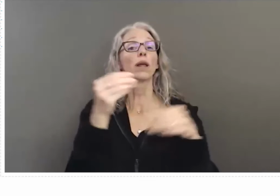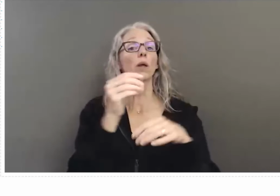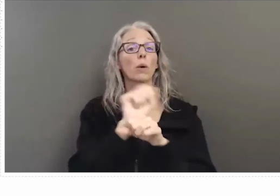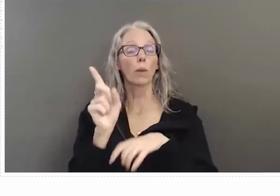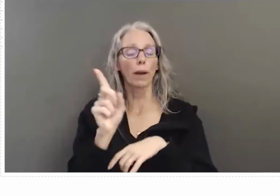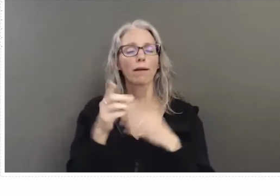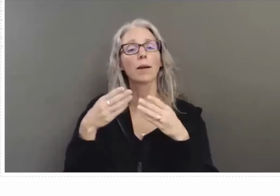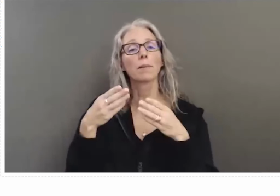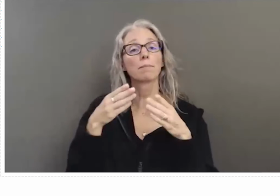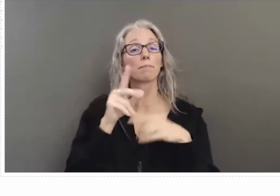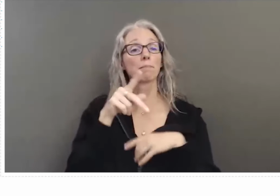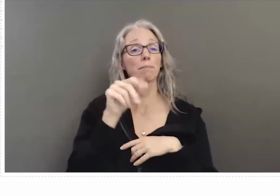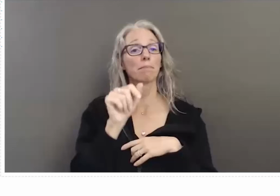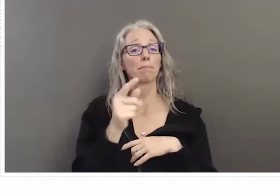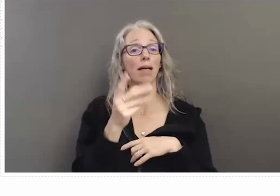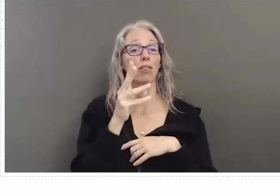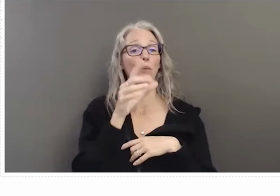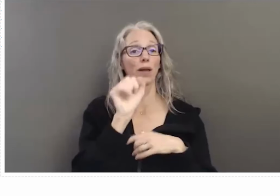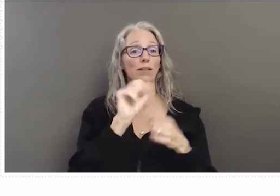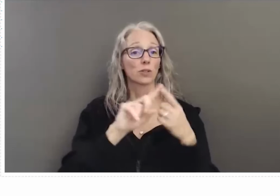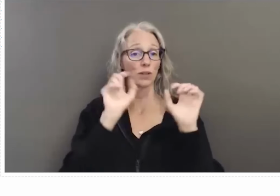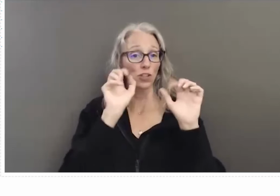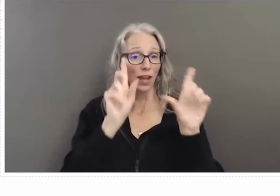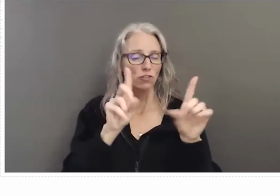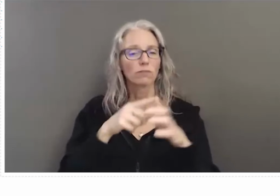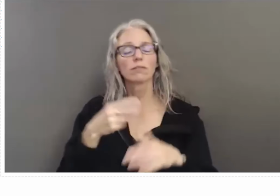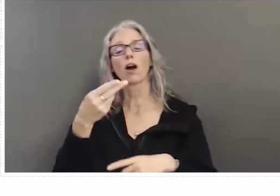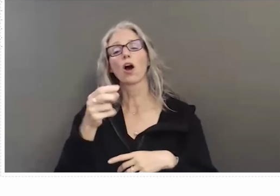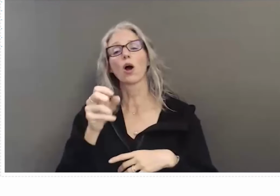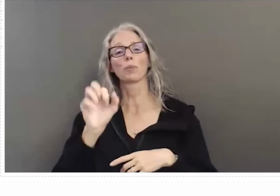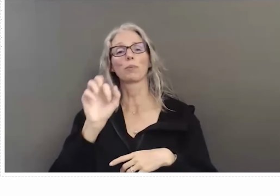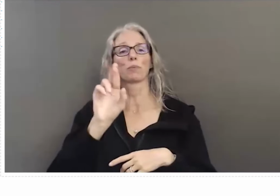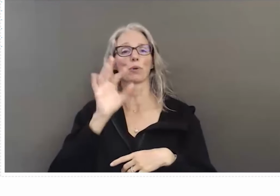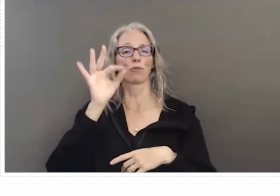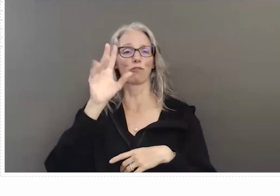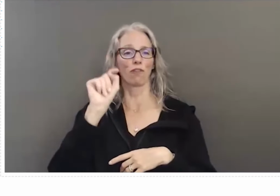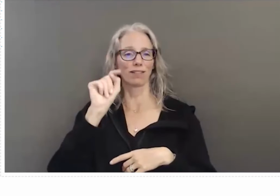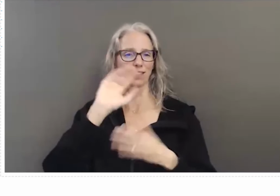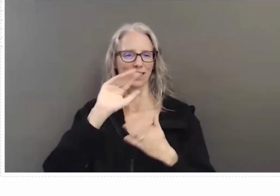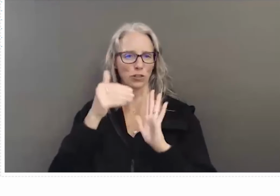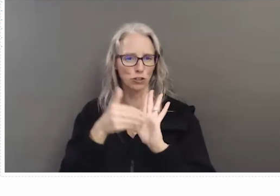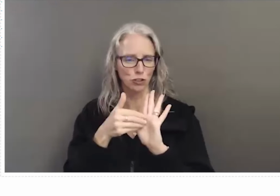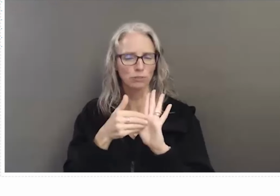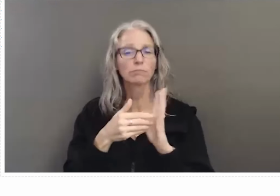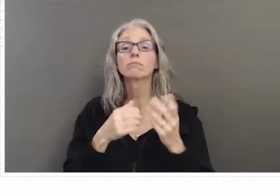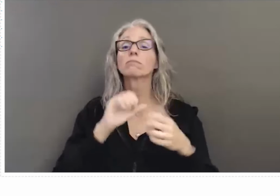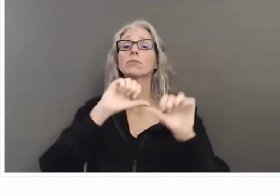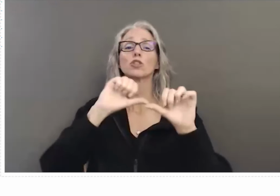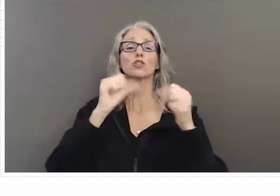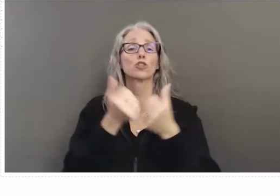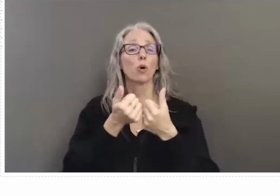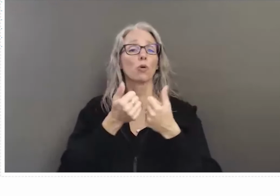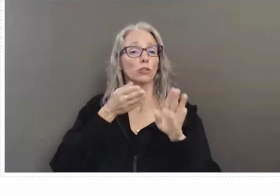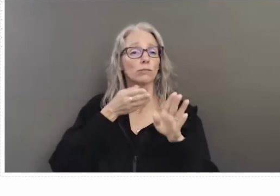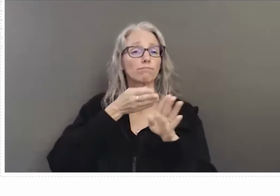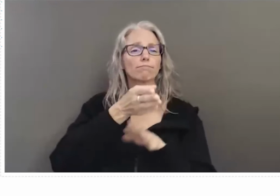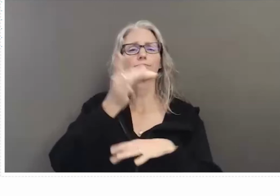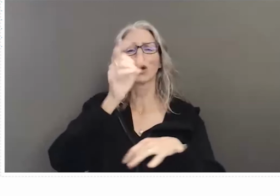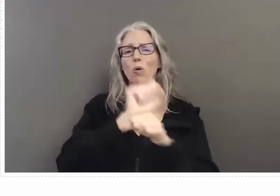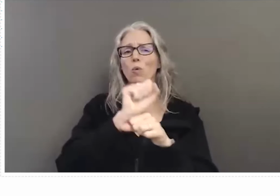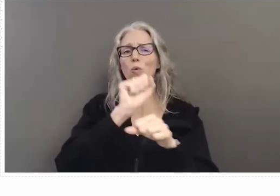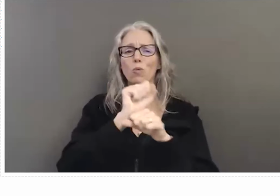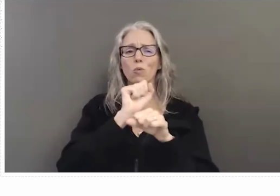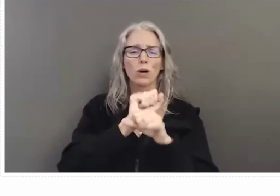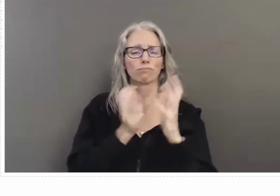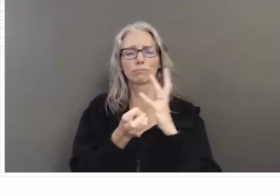Education and the Harbourfront Centre. She worked for over 15 years in the social sector in roles that have ranged from program manager to executive director